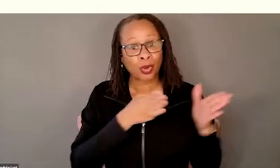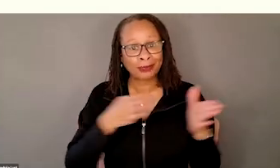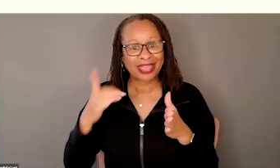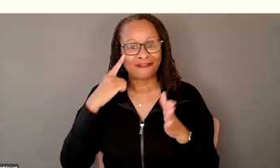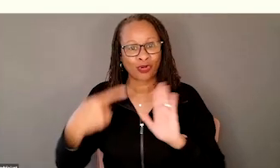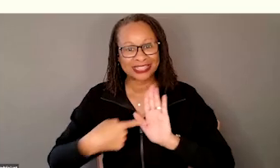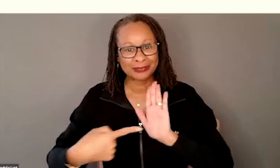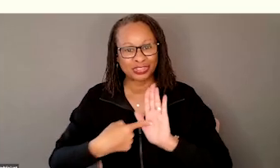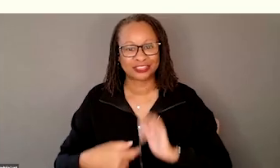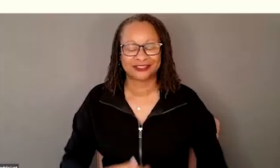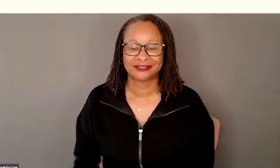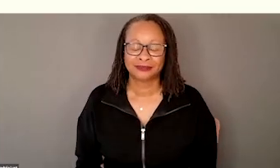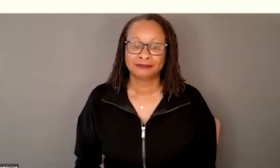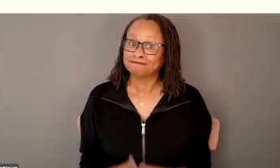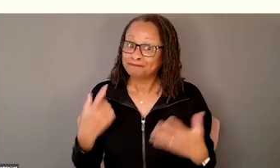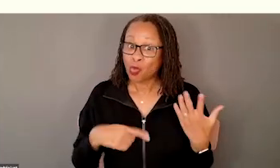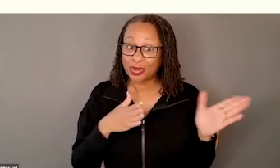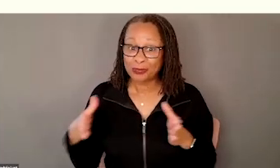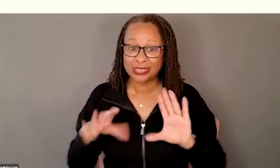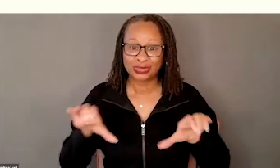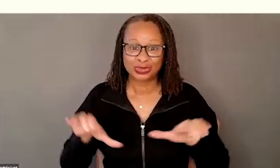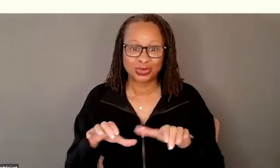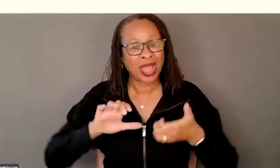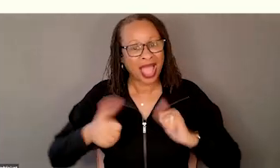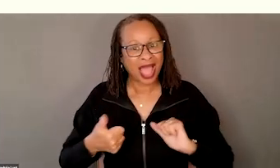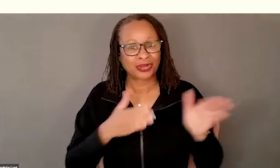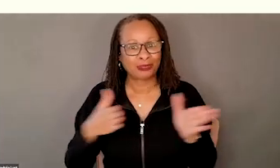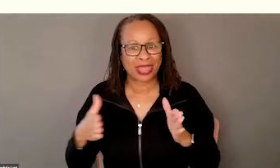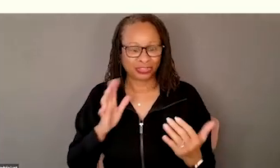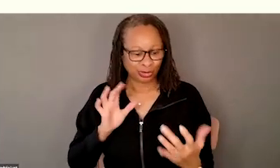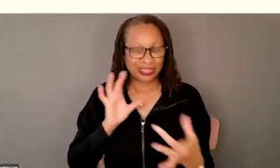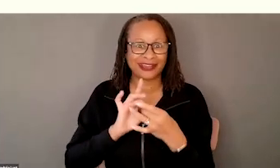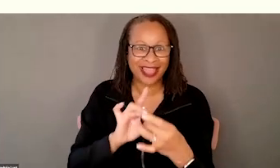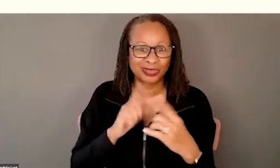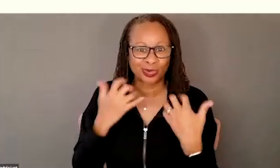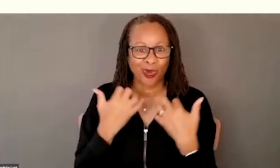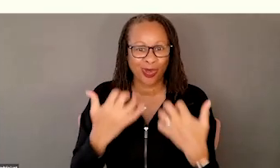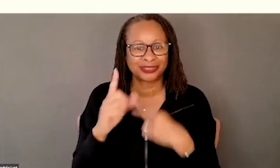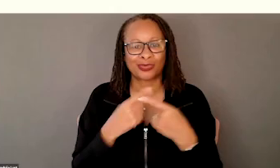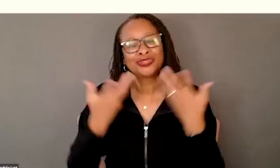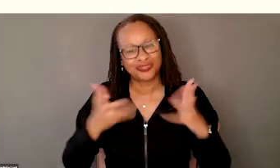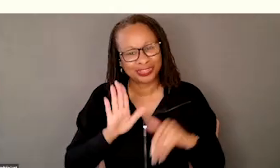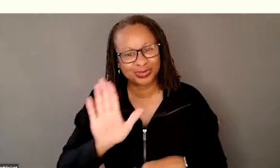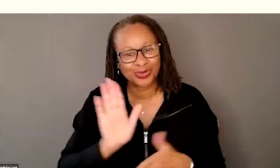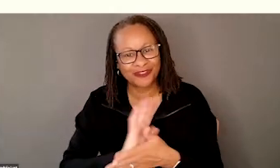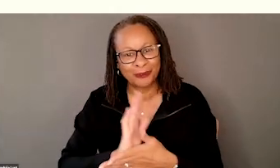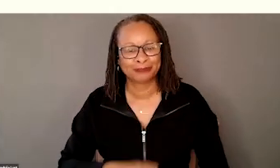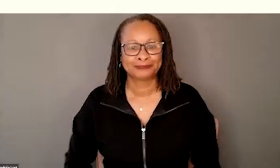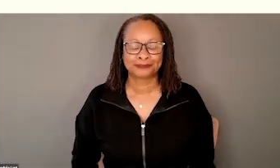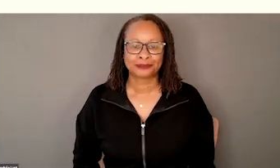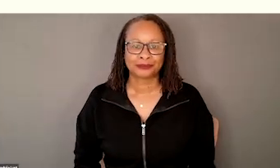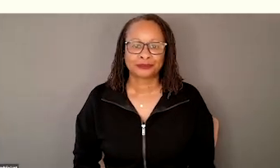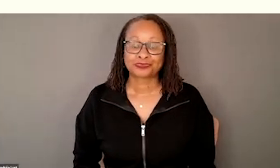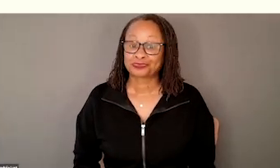Exhibition. So what do you plan to do and how do you plan to reach audiences once you've completed the film? So